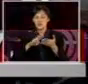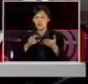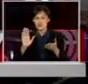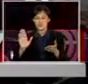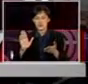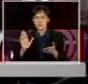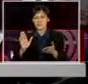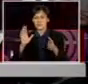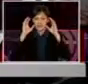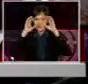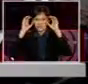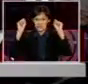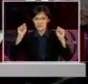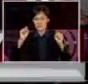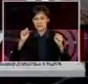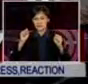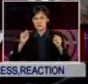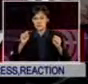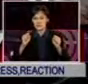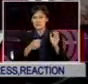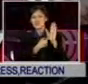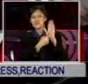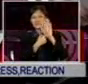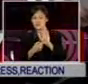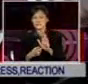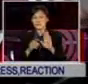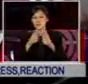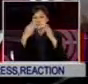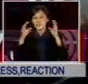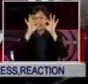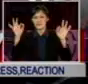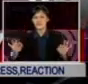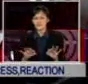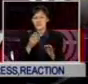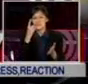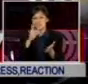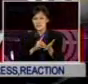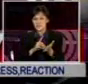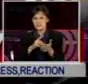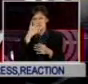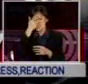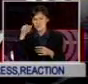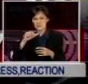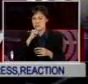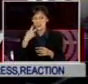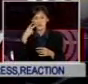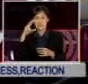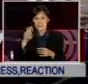President clearly stated opening forms and documents. And since it was not this